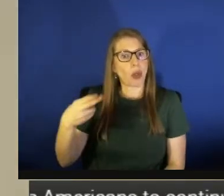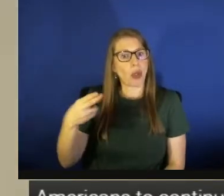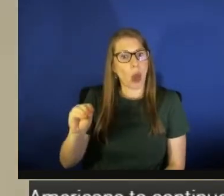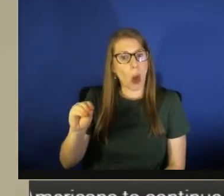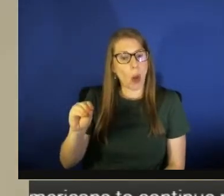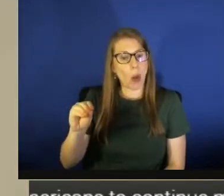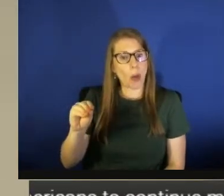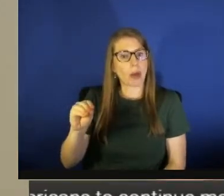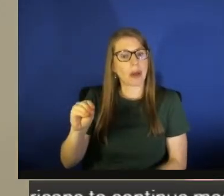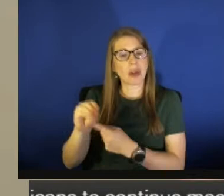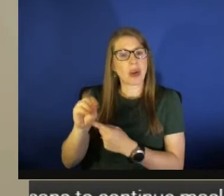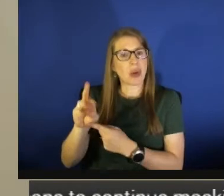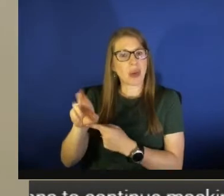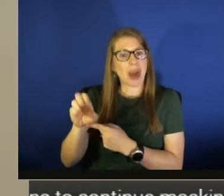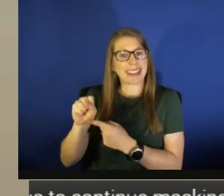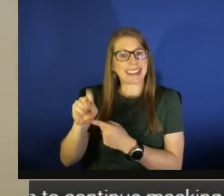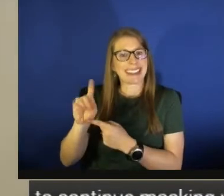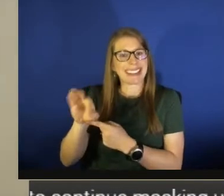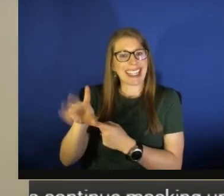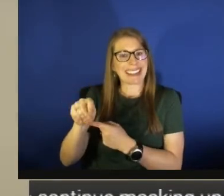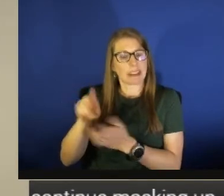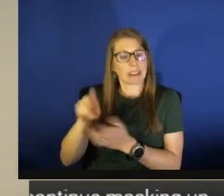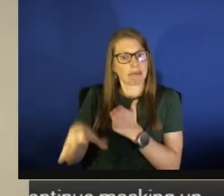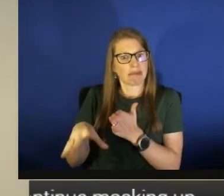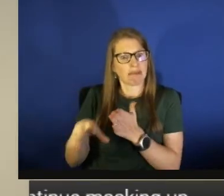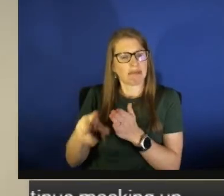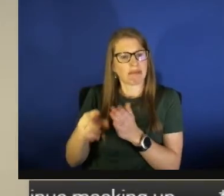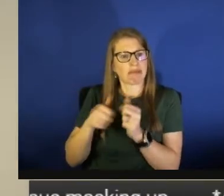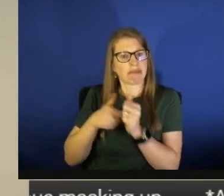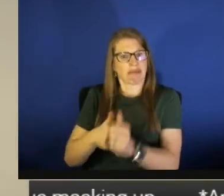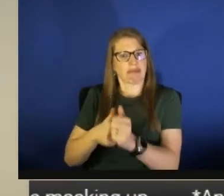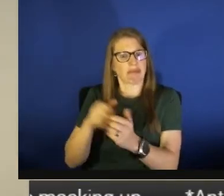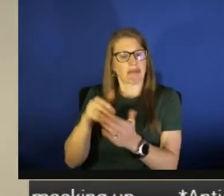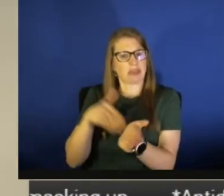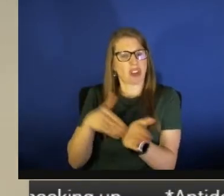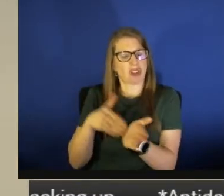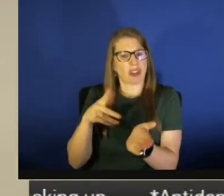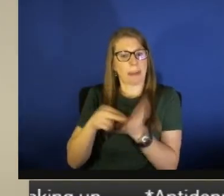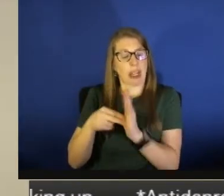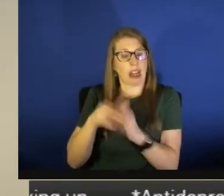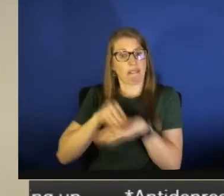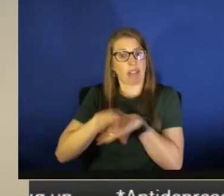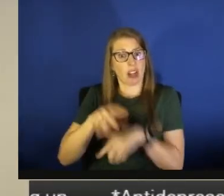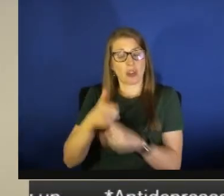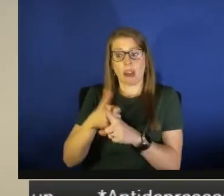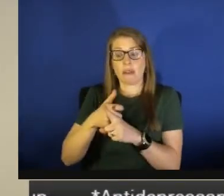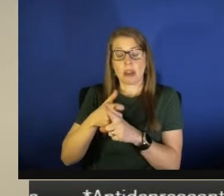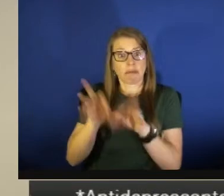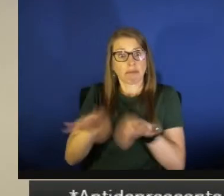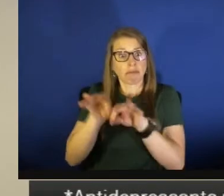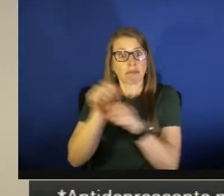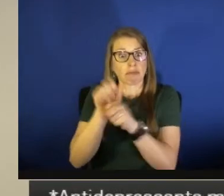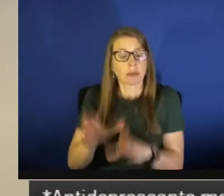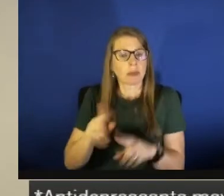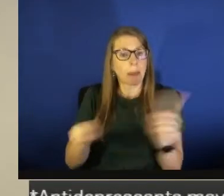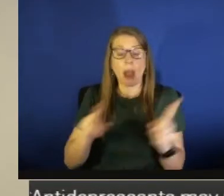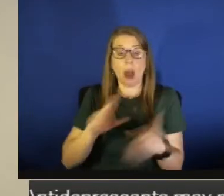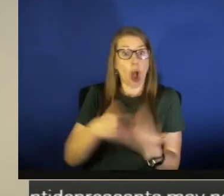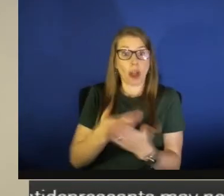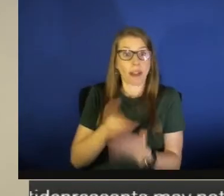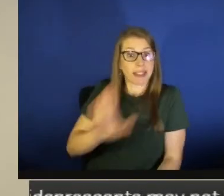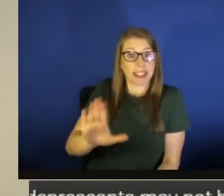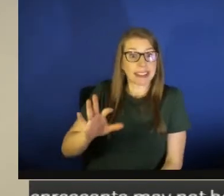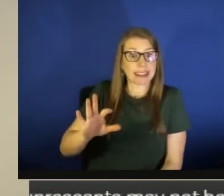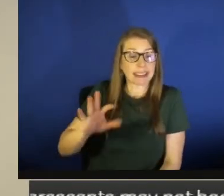think that being in the medical field, you're not going to be impacted by the pandemic. You're an essential worker, right? But I mean, all of his